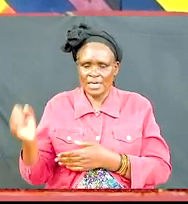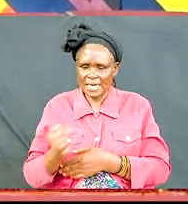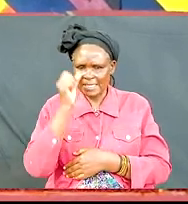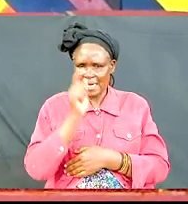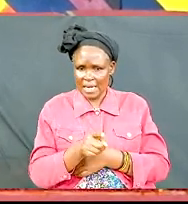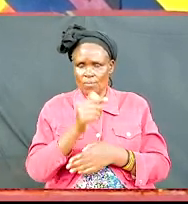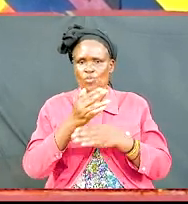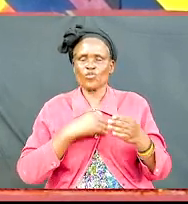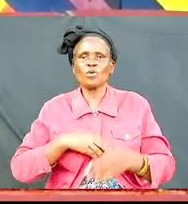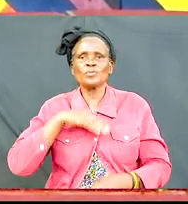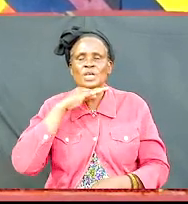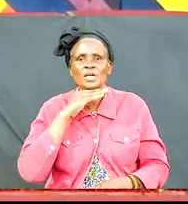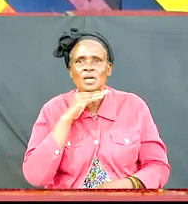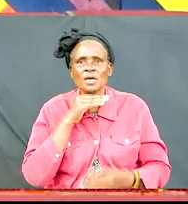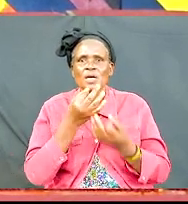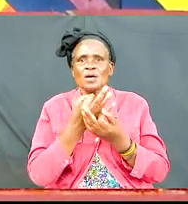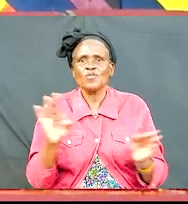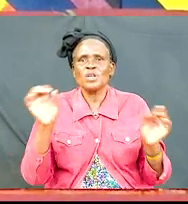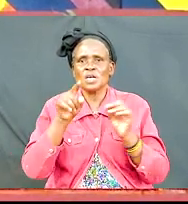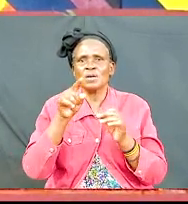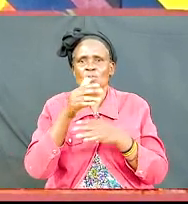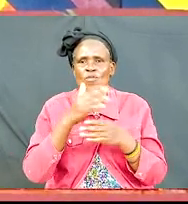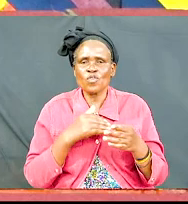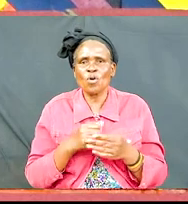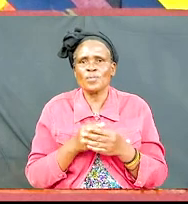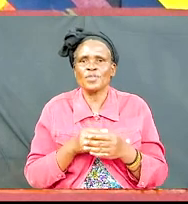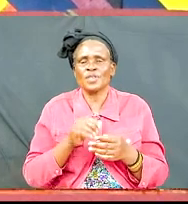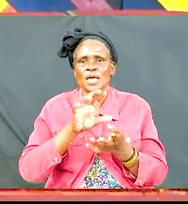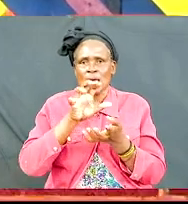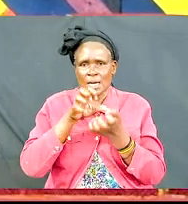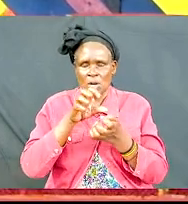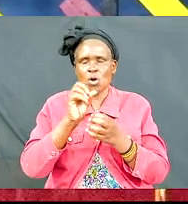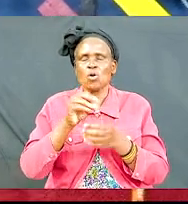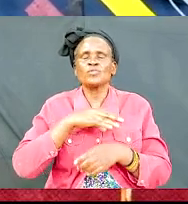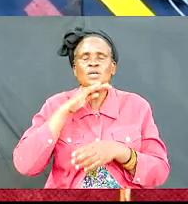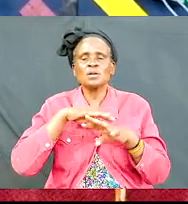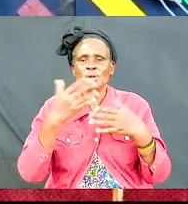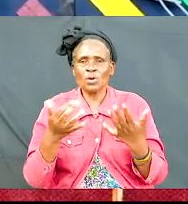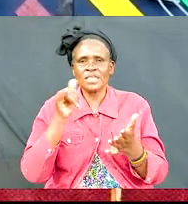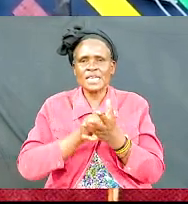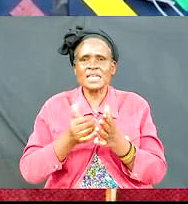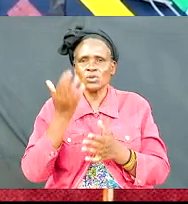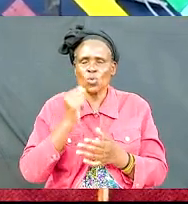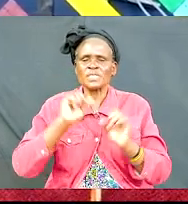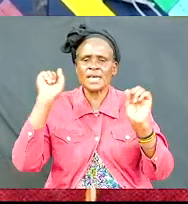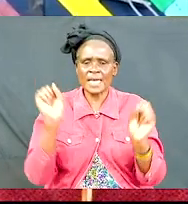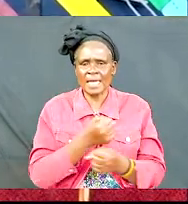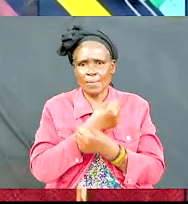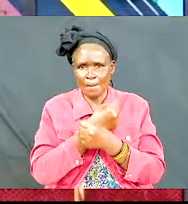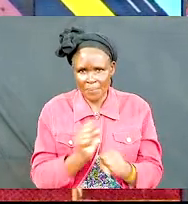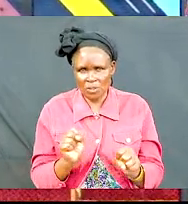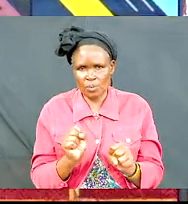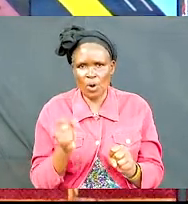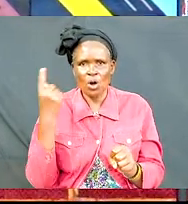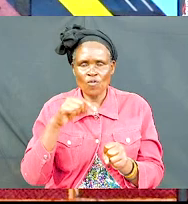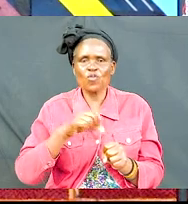dead, freeing him from the agony of death, because it was impossible for